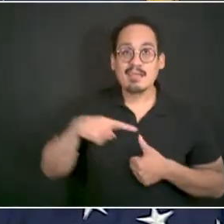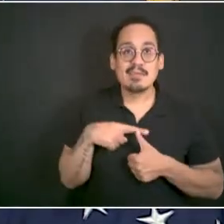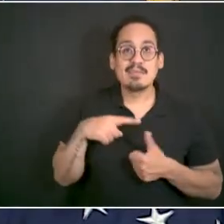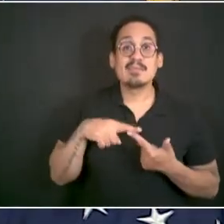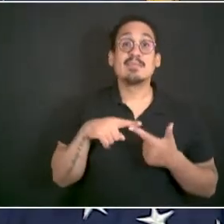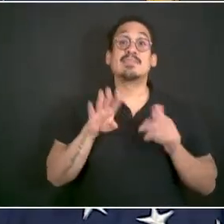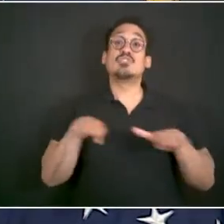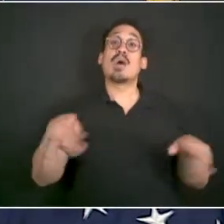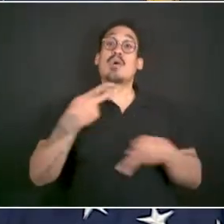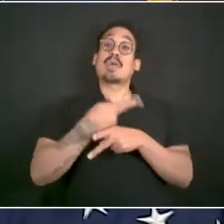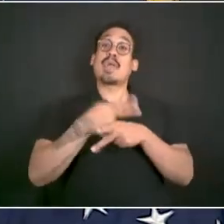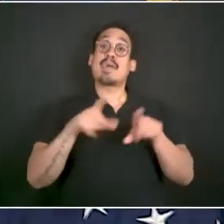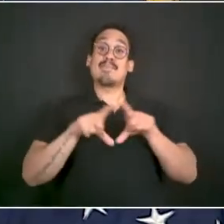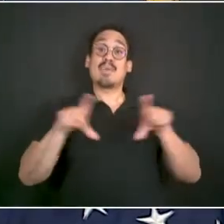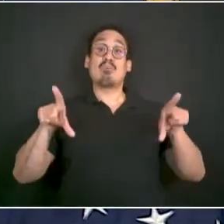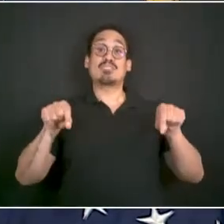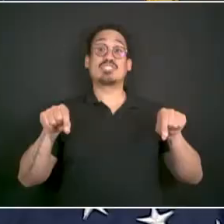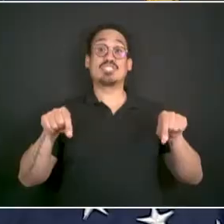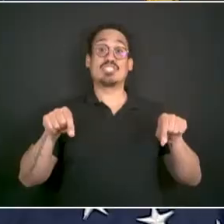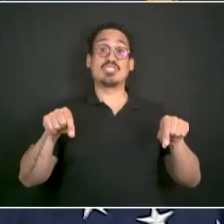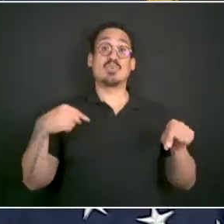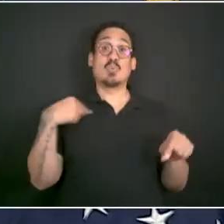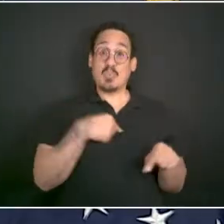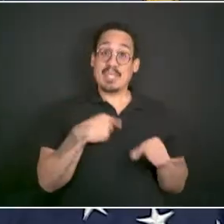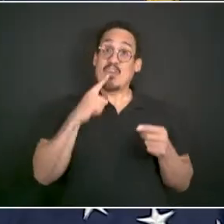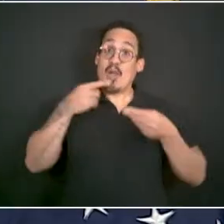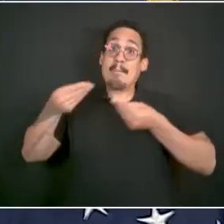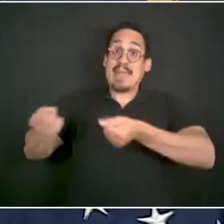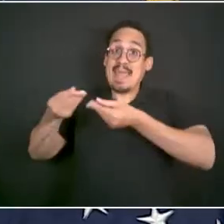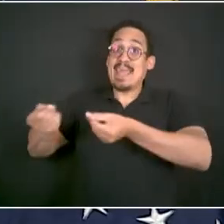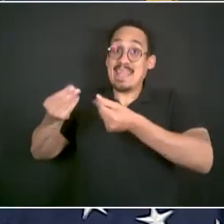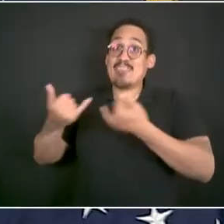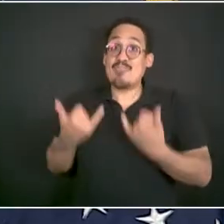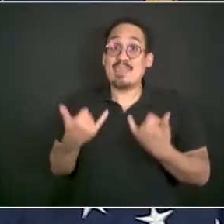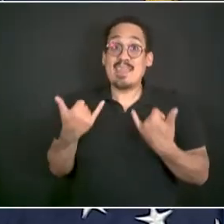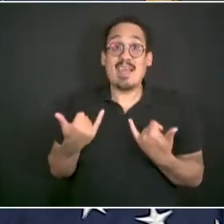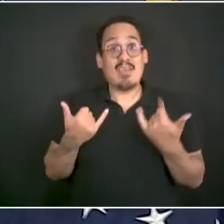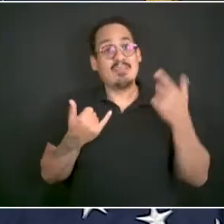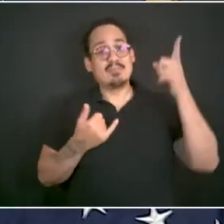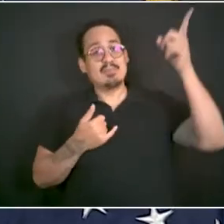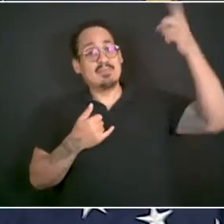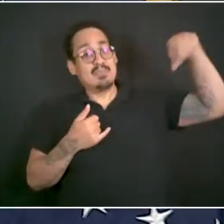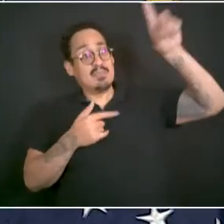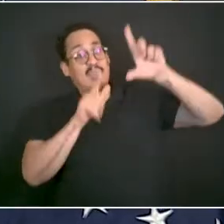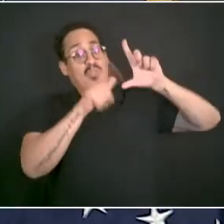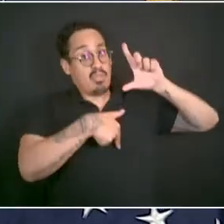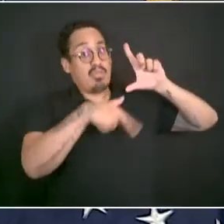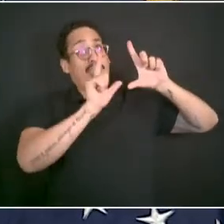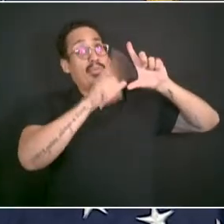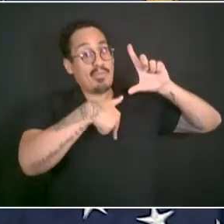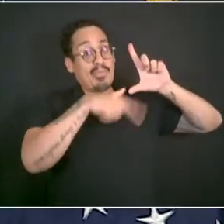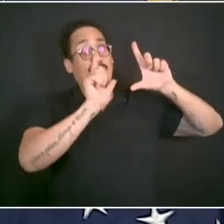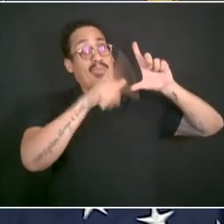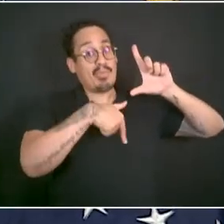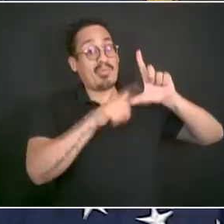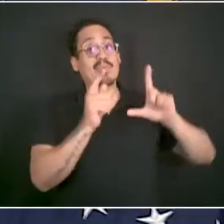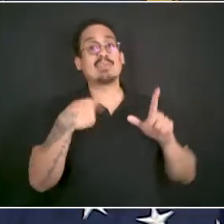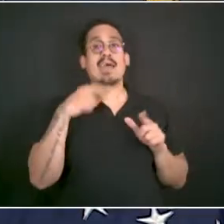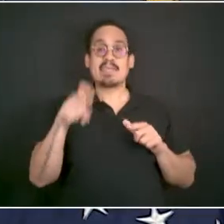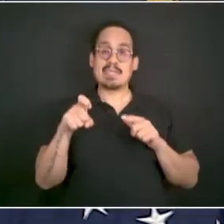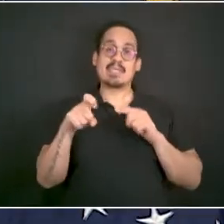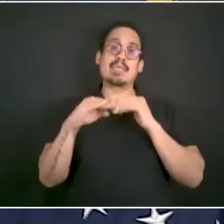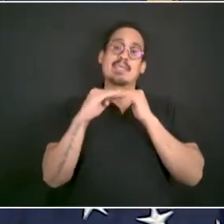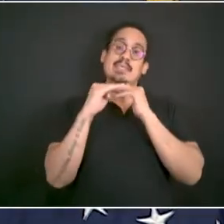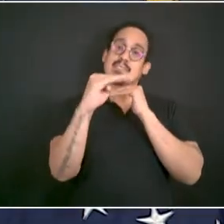so I just need a consistency that whomever is taking stuff away from New York City, we need to be